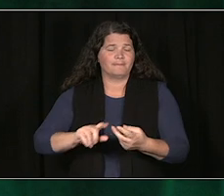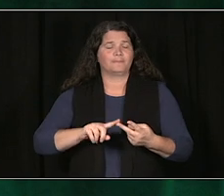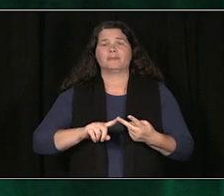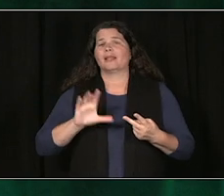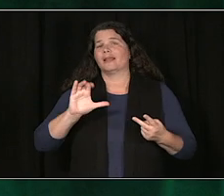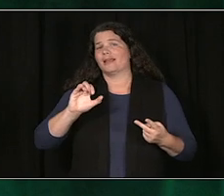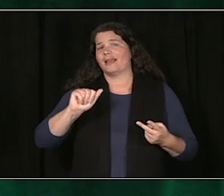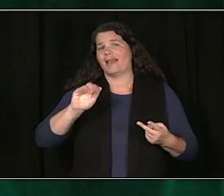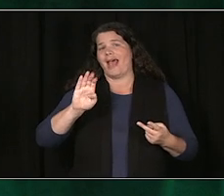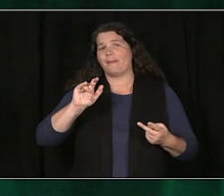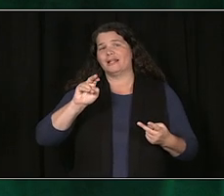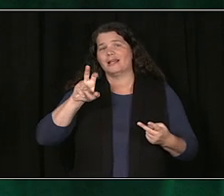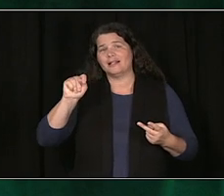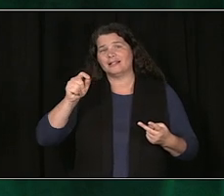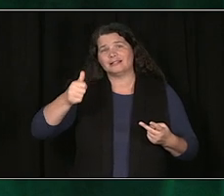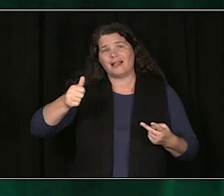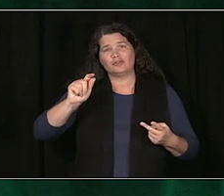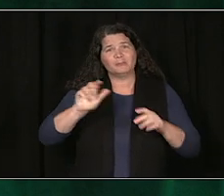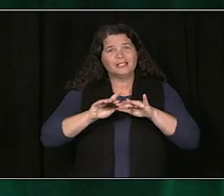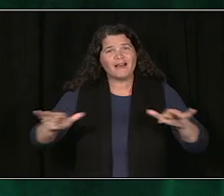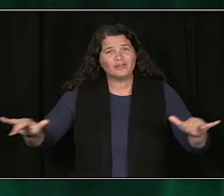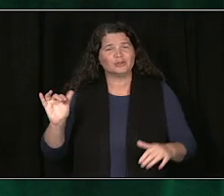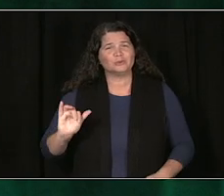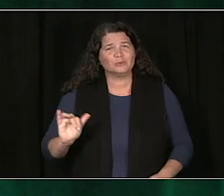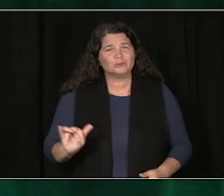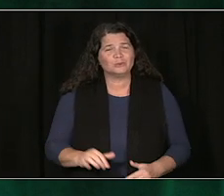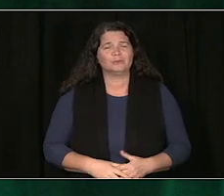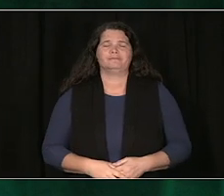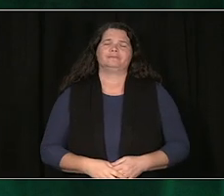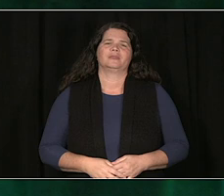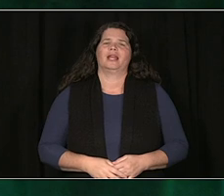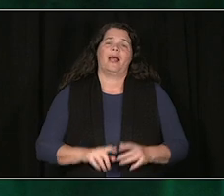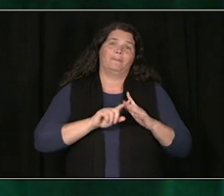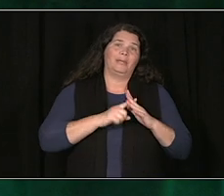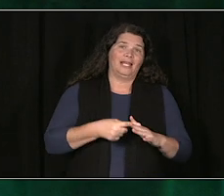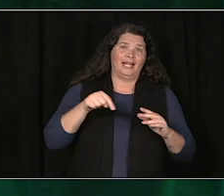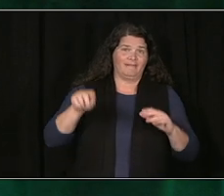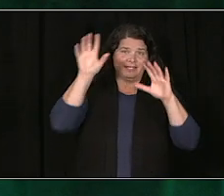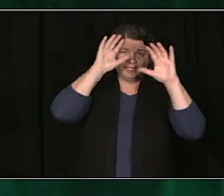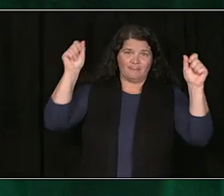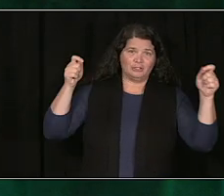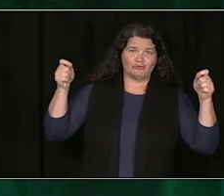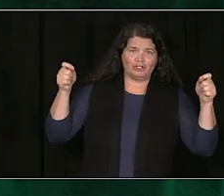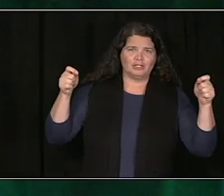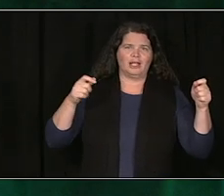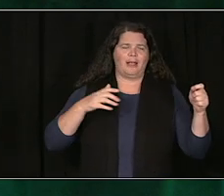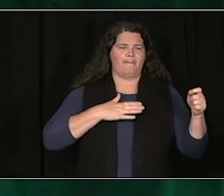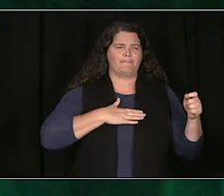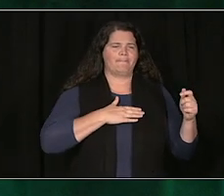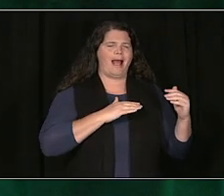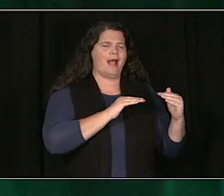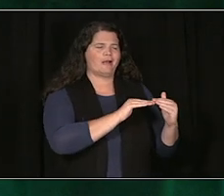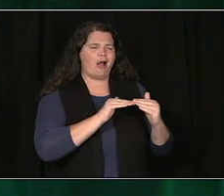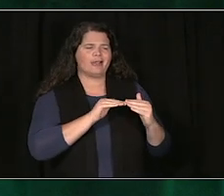cabinet. And in the beginning of this administration, I must say, my colleagues in the Asian American-centered organizations